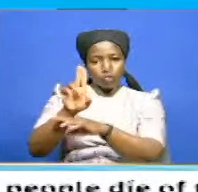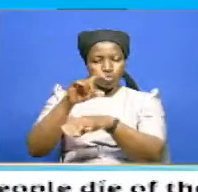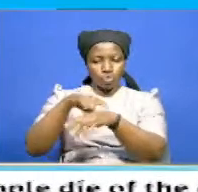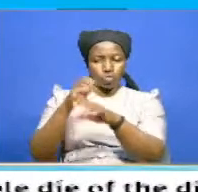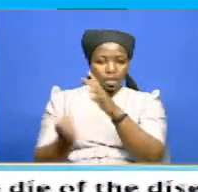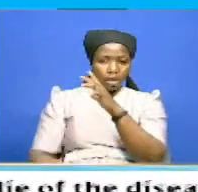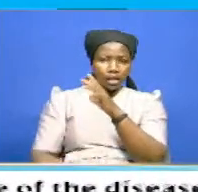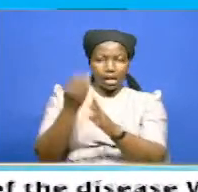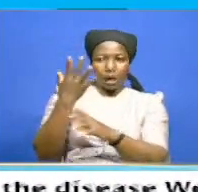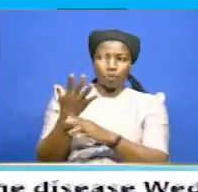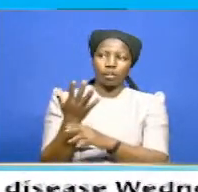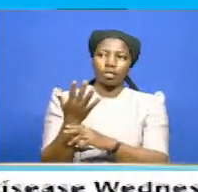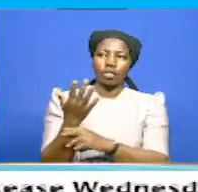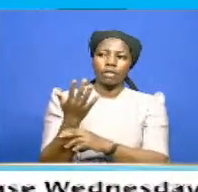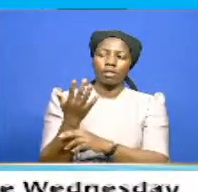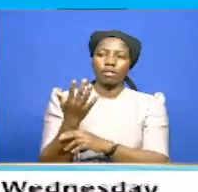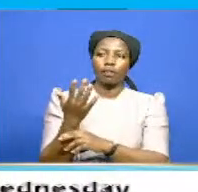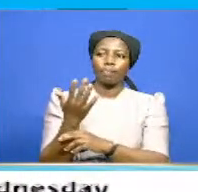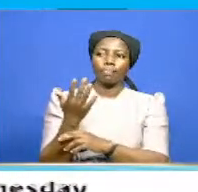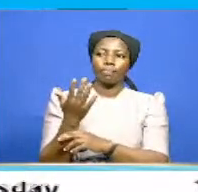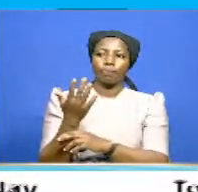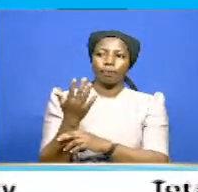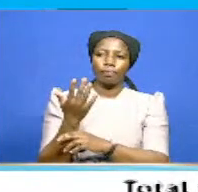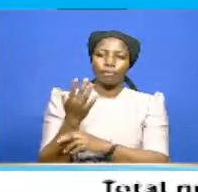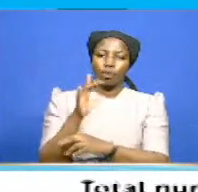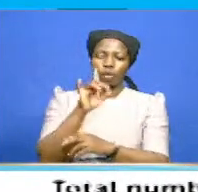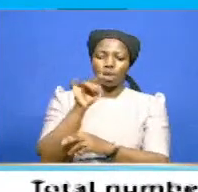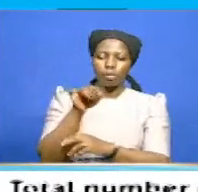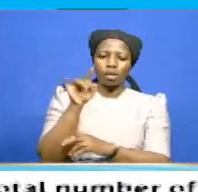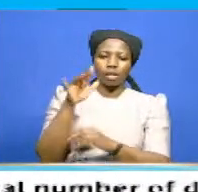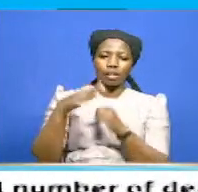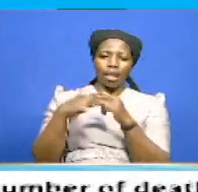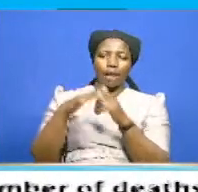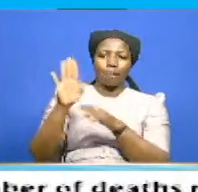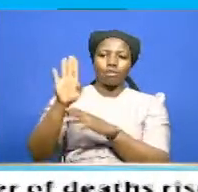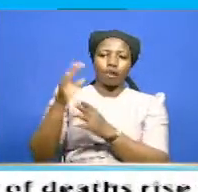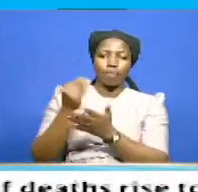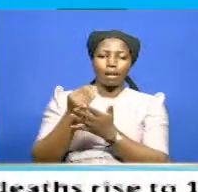launch of the 1.9 billion shillings